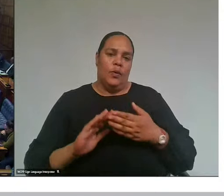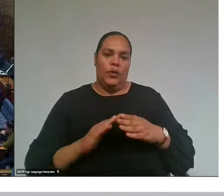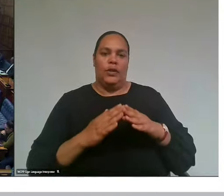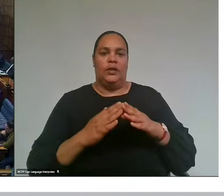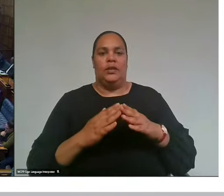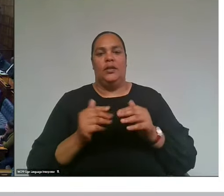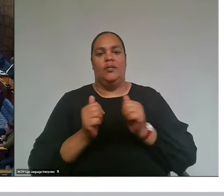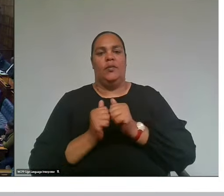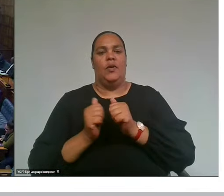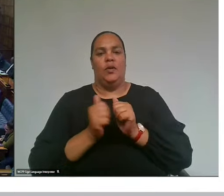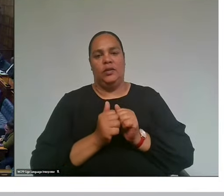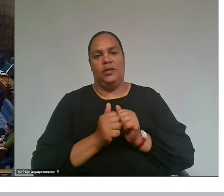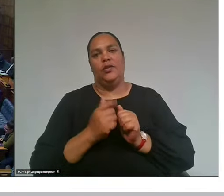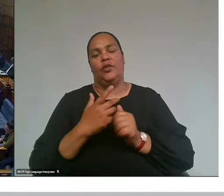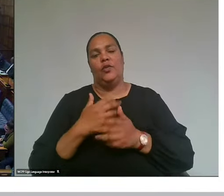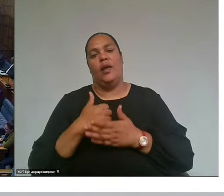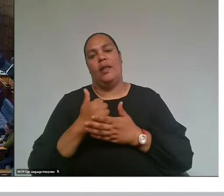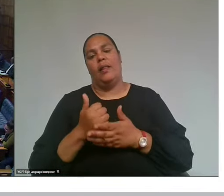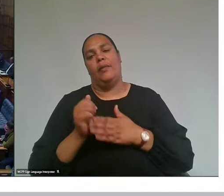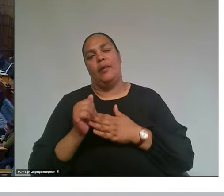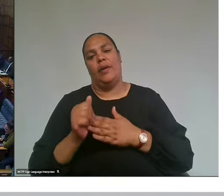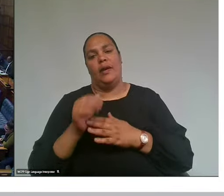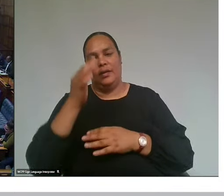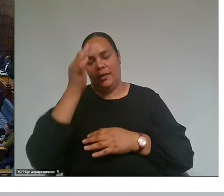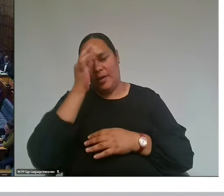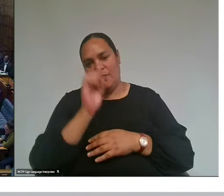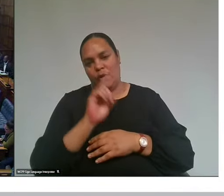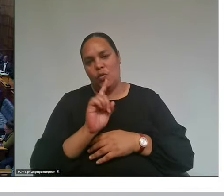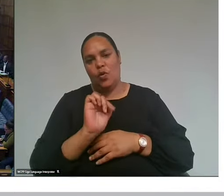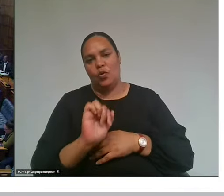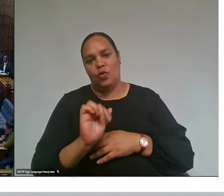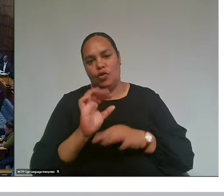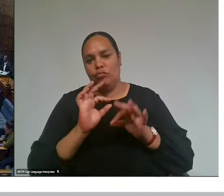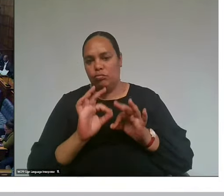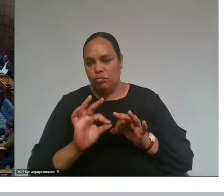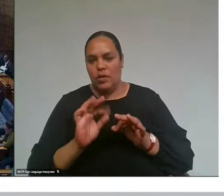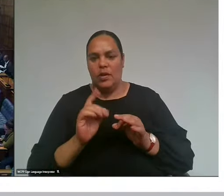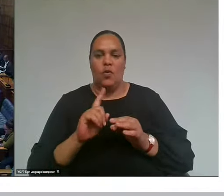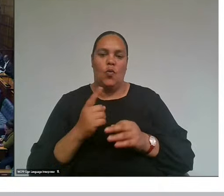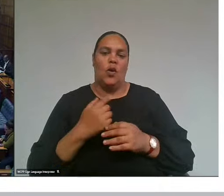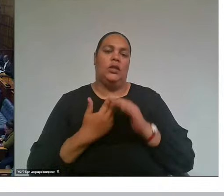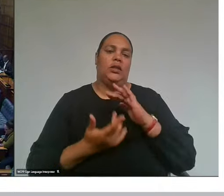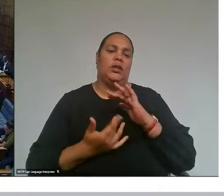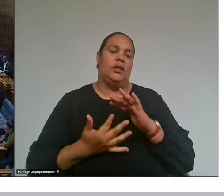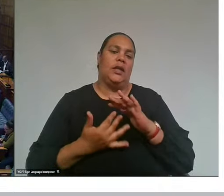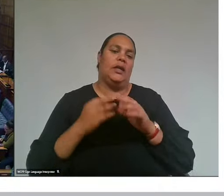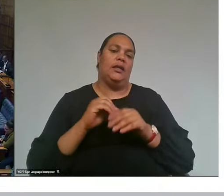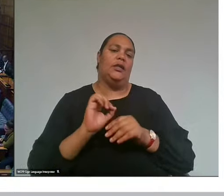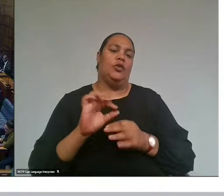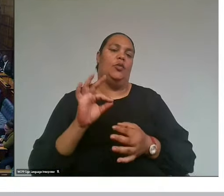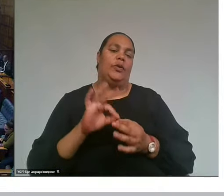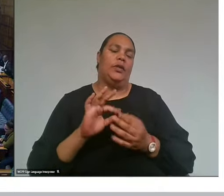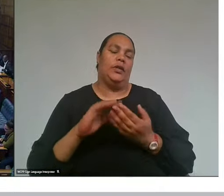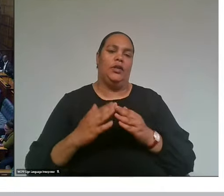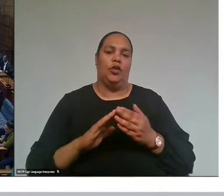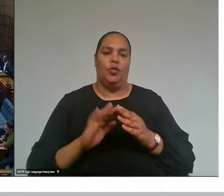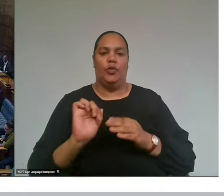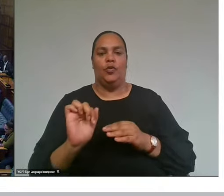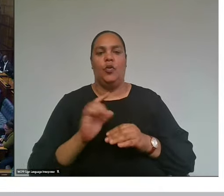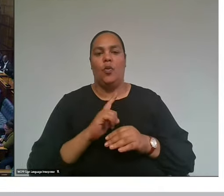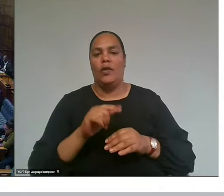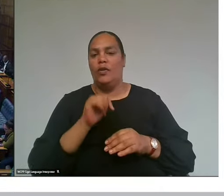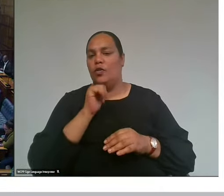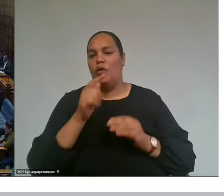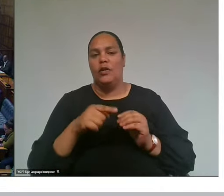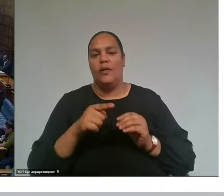stakeholders to help guide government as to what is appropriate and what is desired in those particular communities because this is not